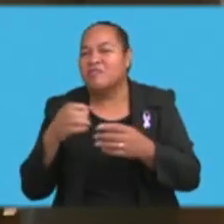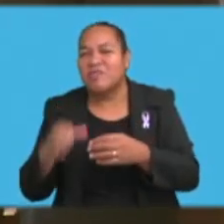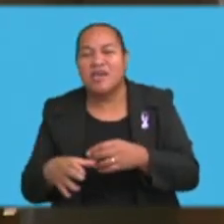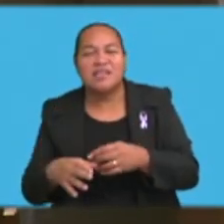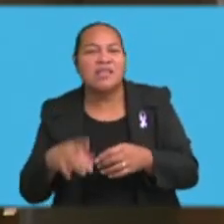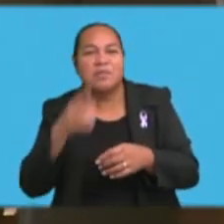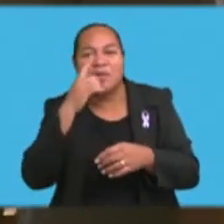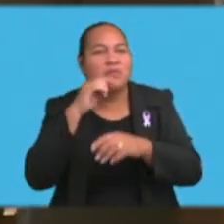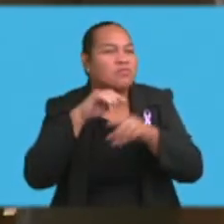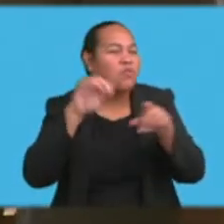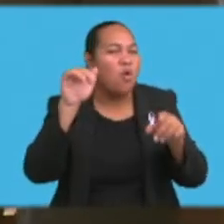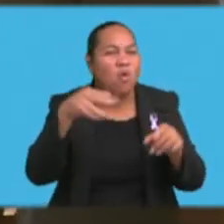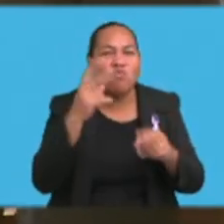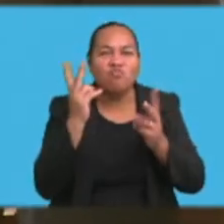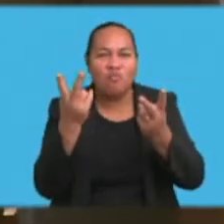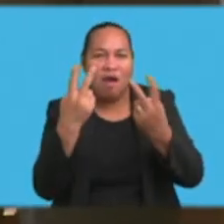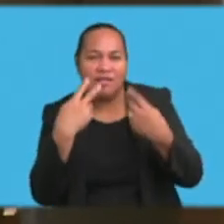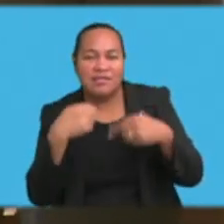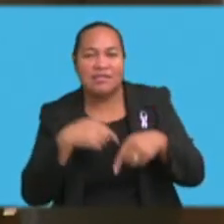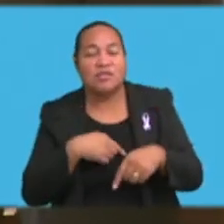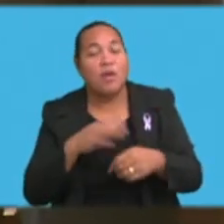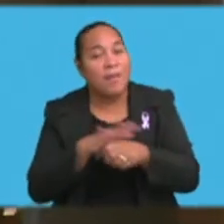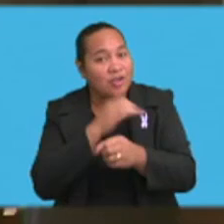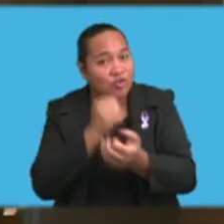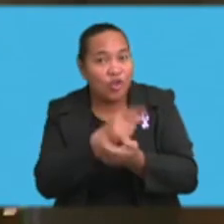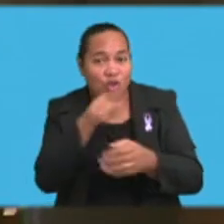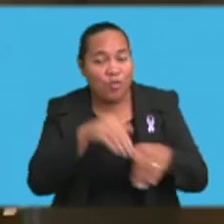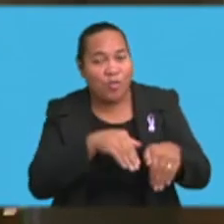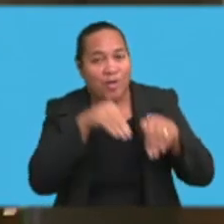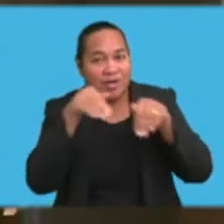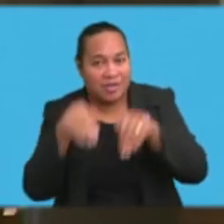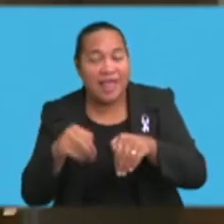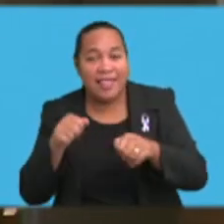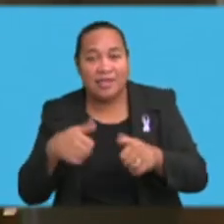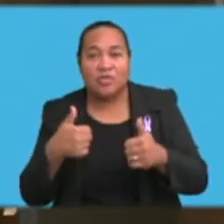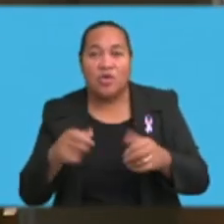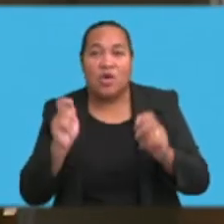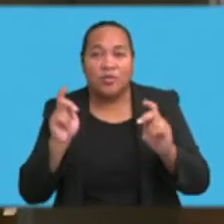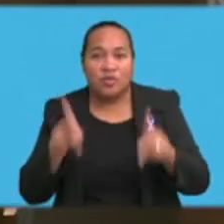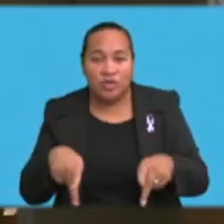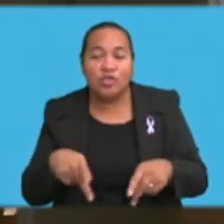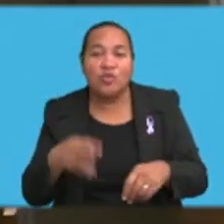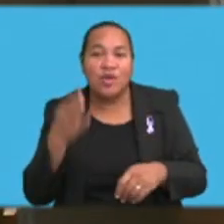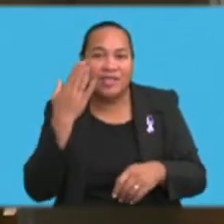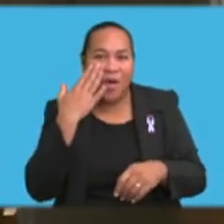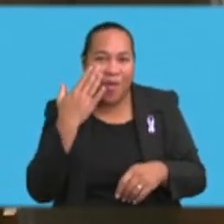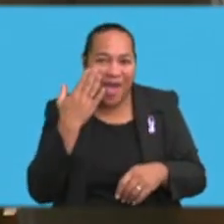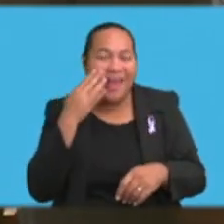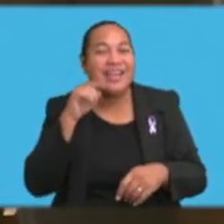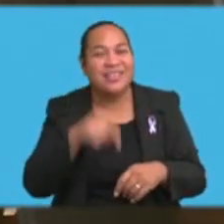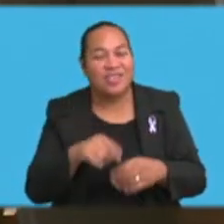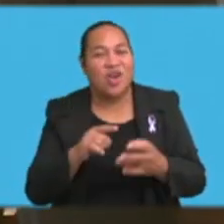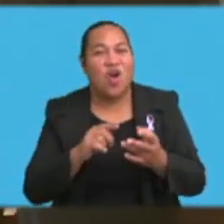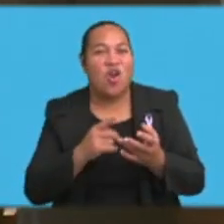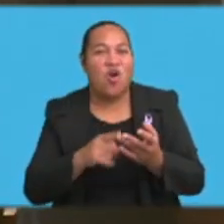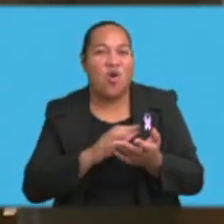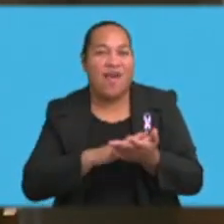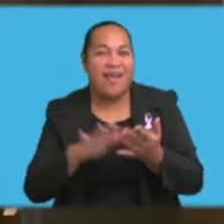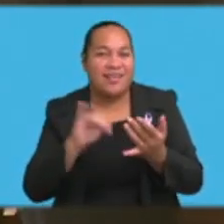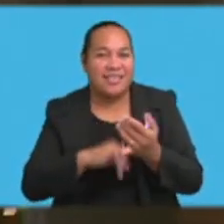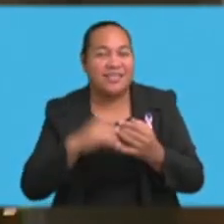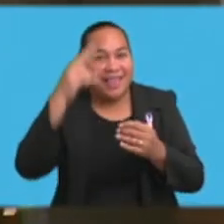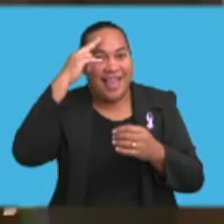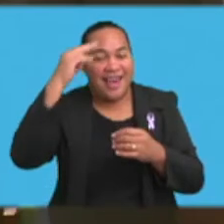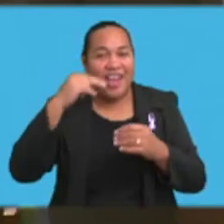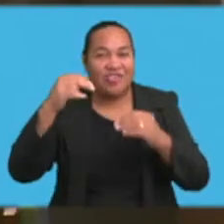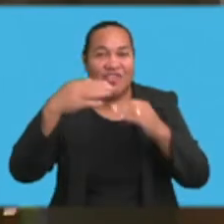home to mark this date and ensure that they participate. And this is an opportunity to raise awareness on OHS at a national platform